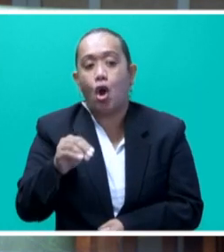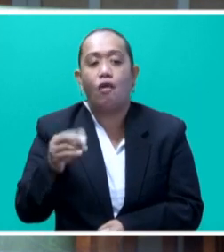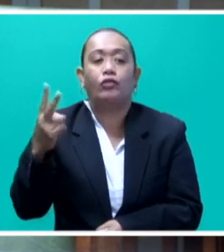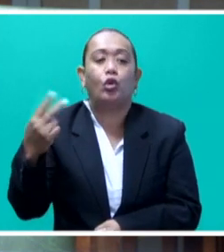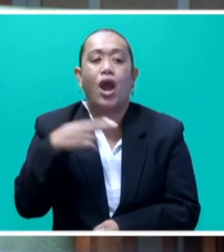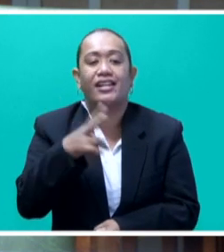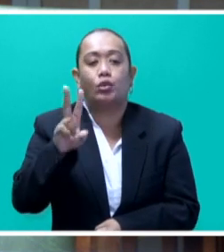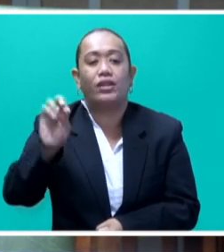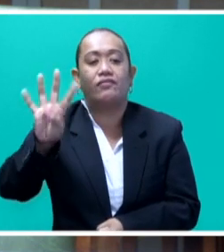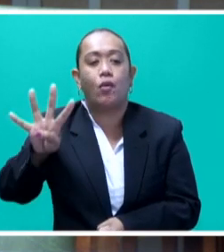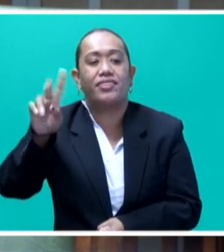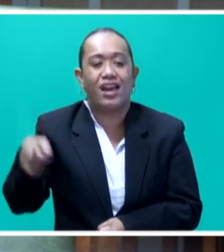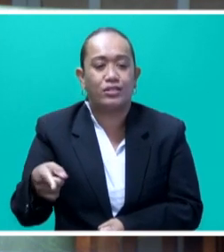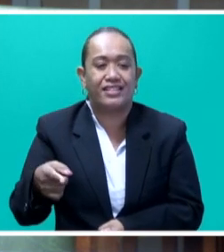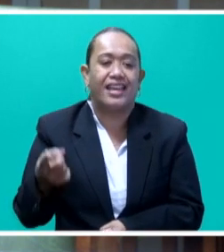$224,038.